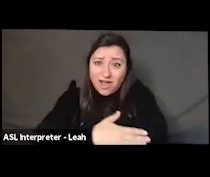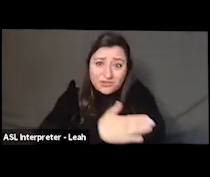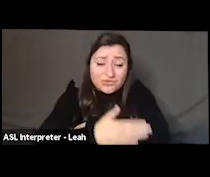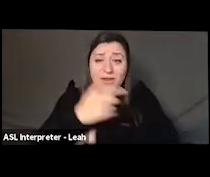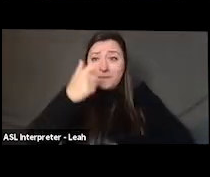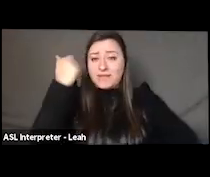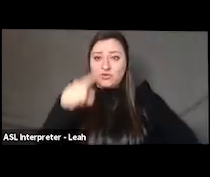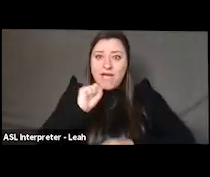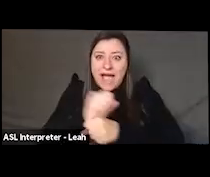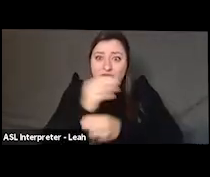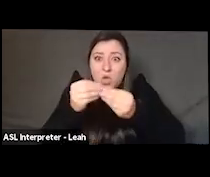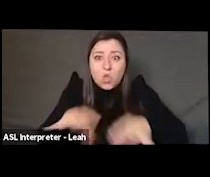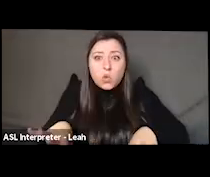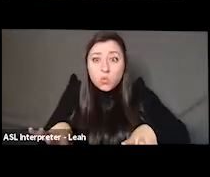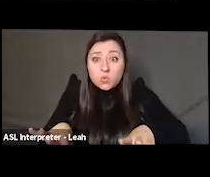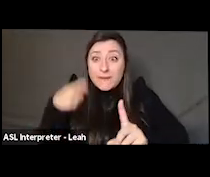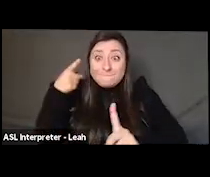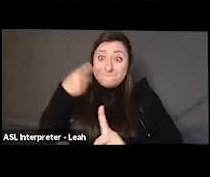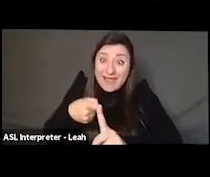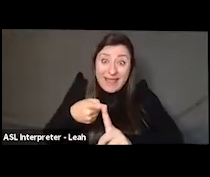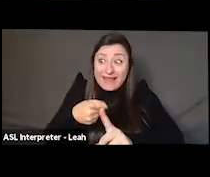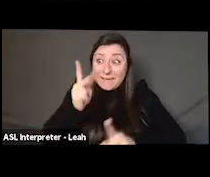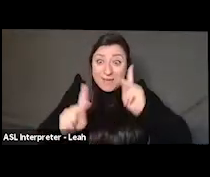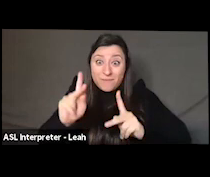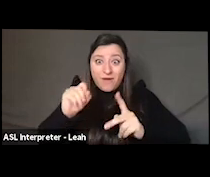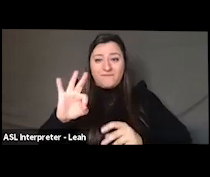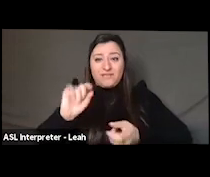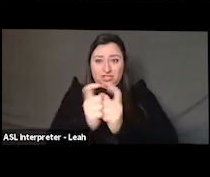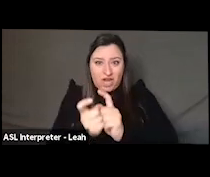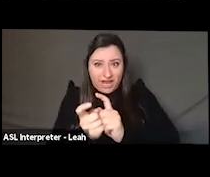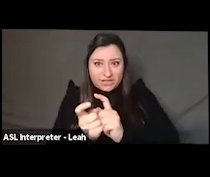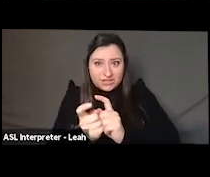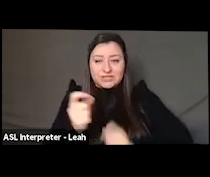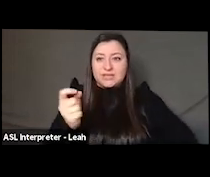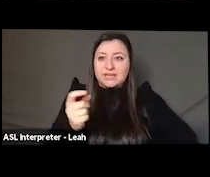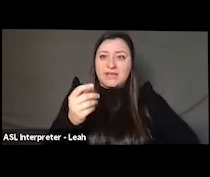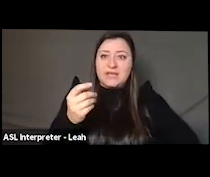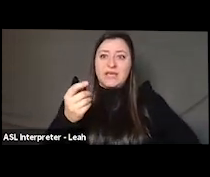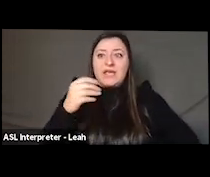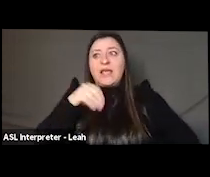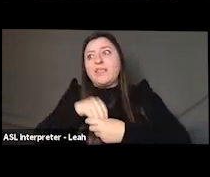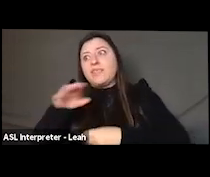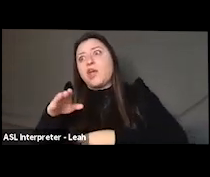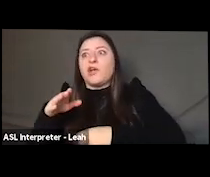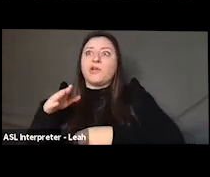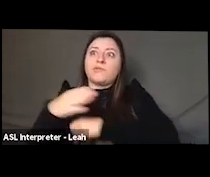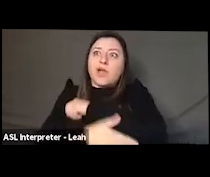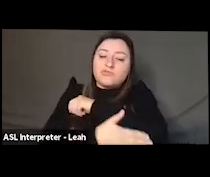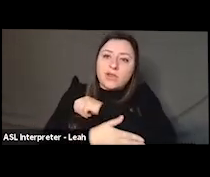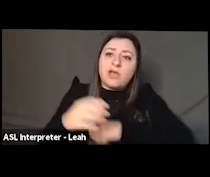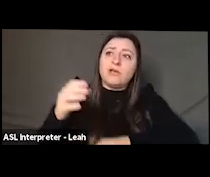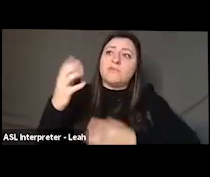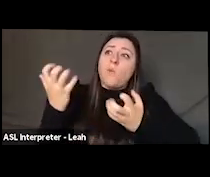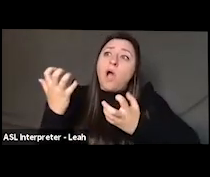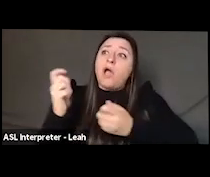you actually lose the main actors of change. Instead of being in their country, lobbying and working for change, they are